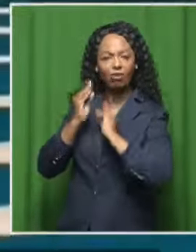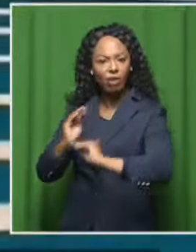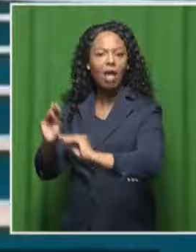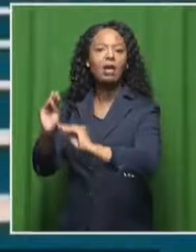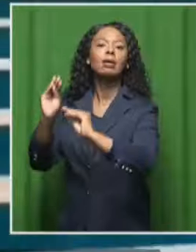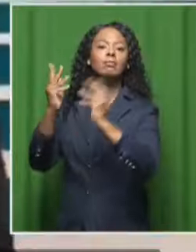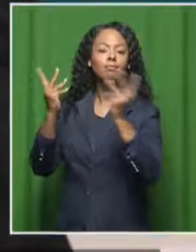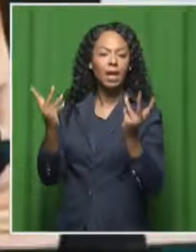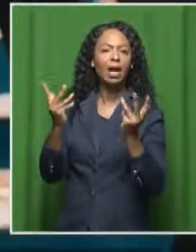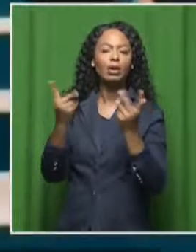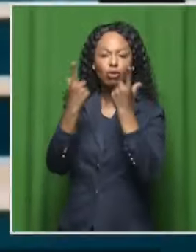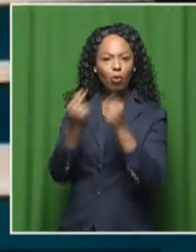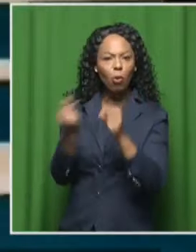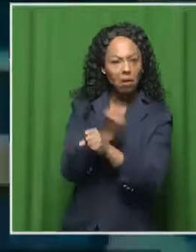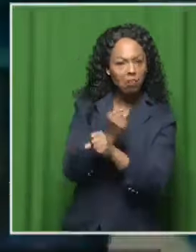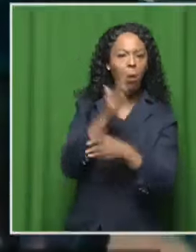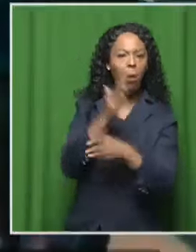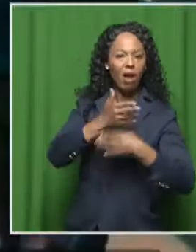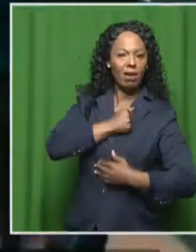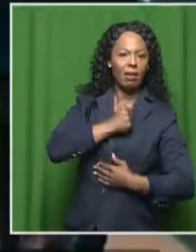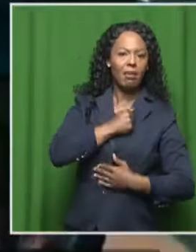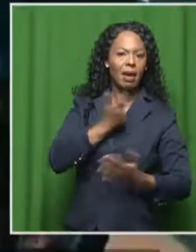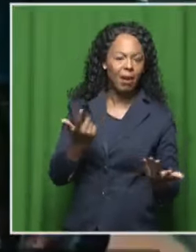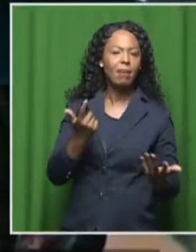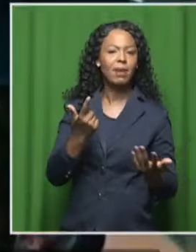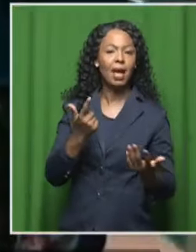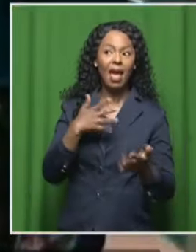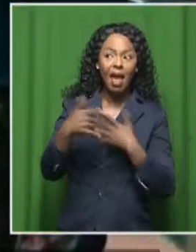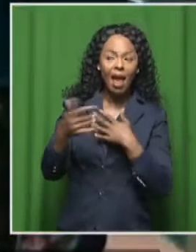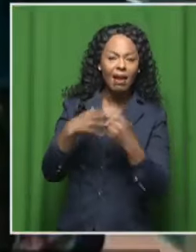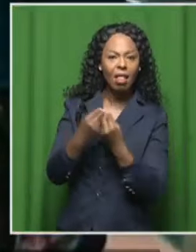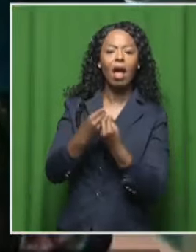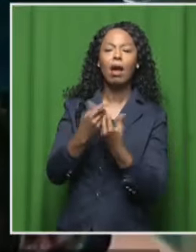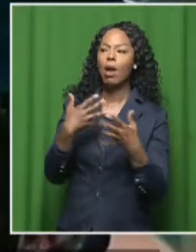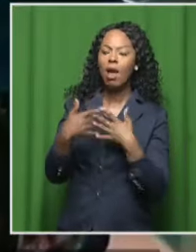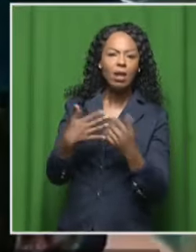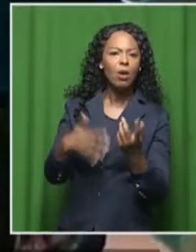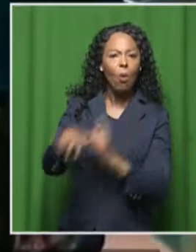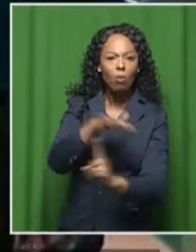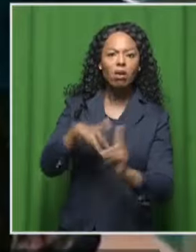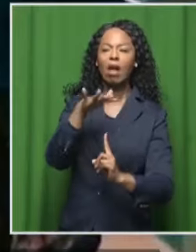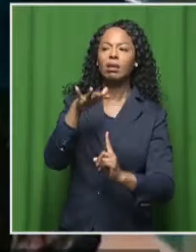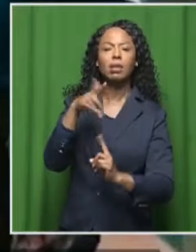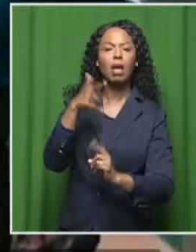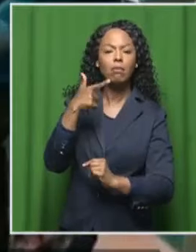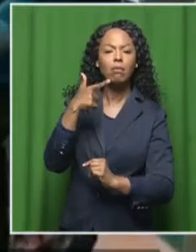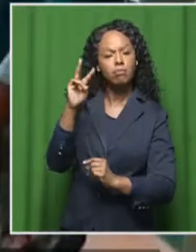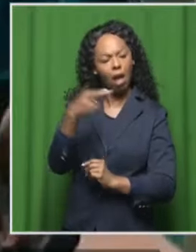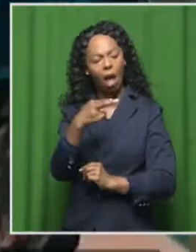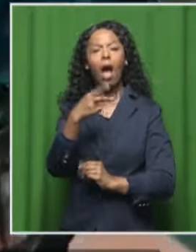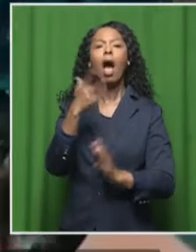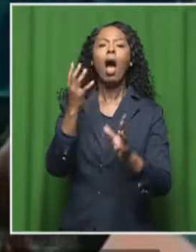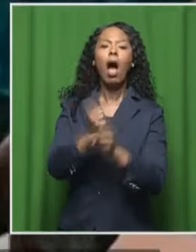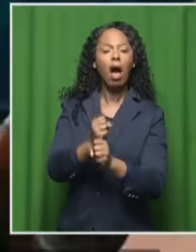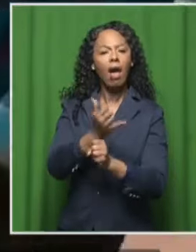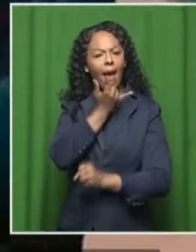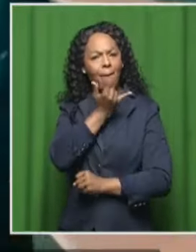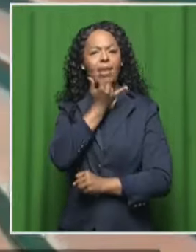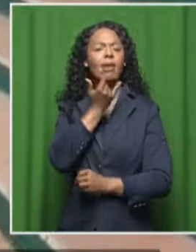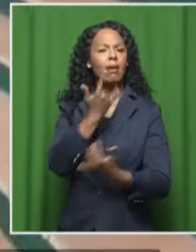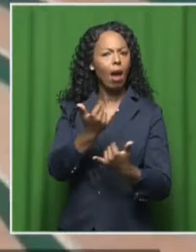like I do. They do graphic like I do. So they are inspired. Wherever they are, they will be happy to see that now this thing is